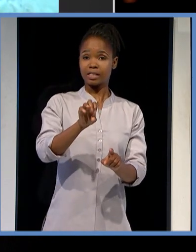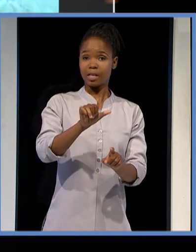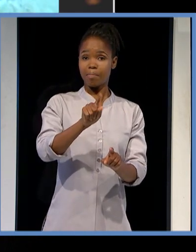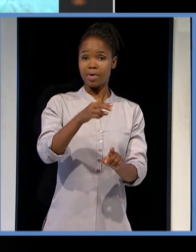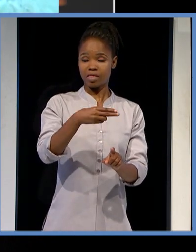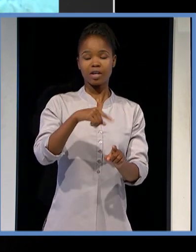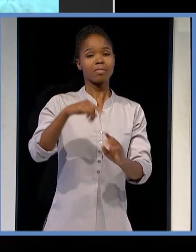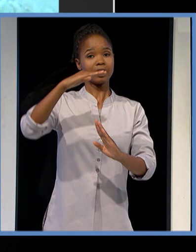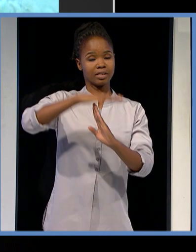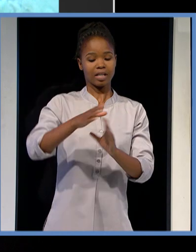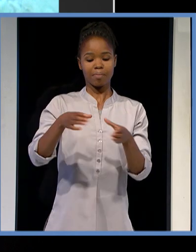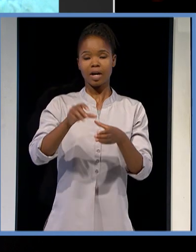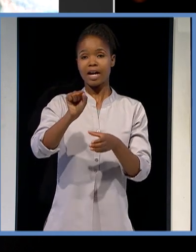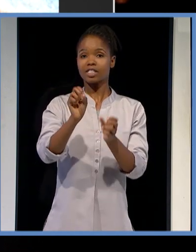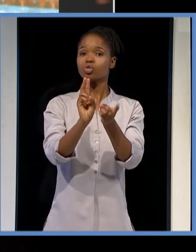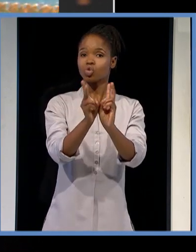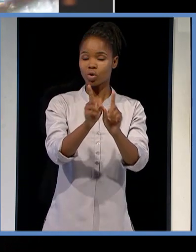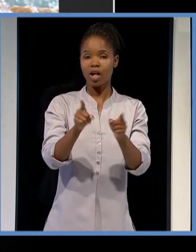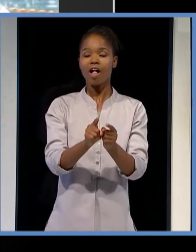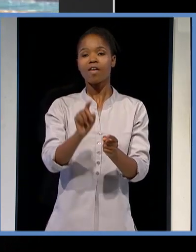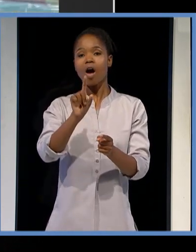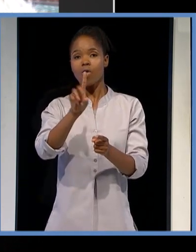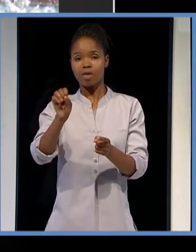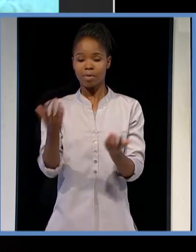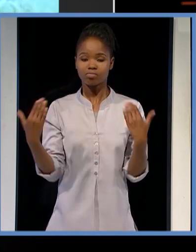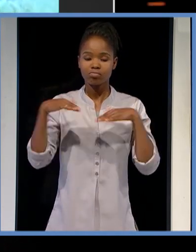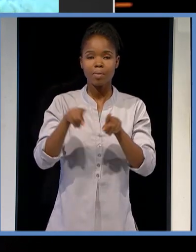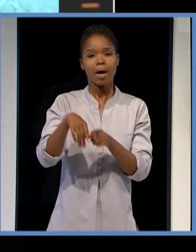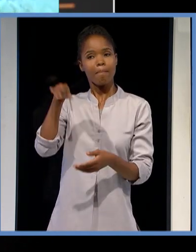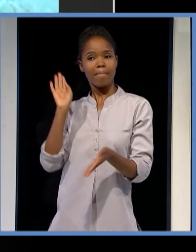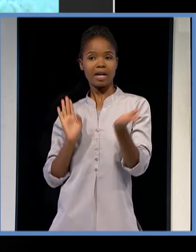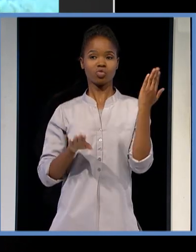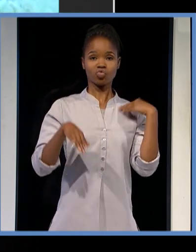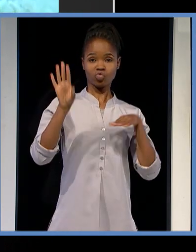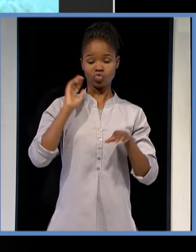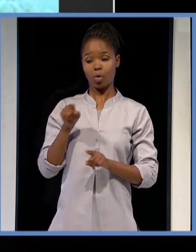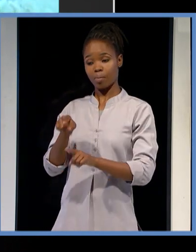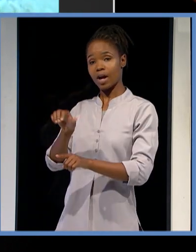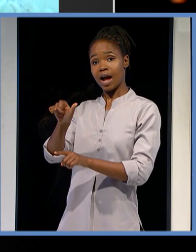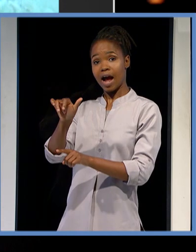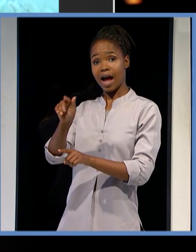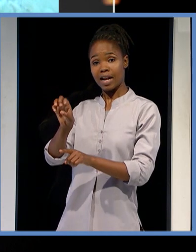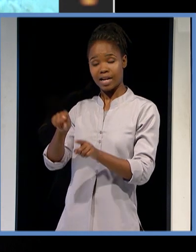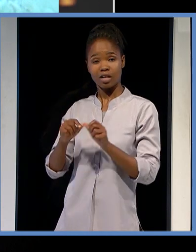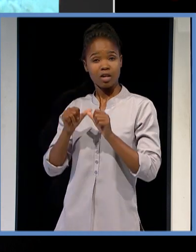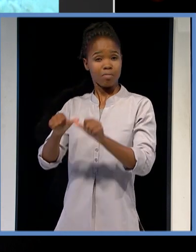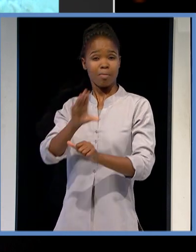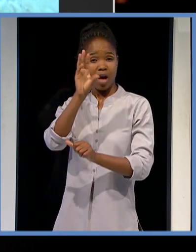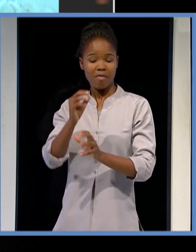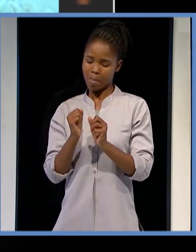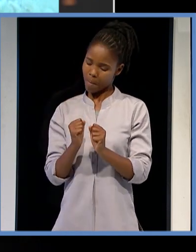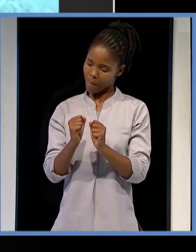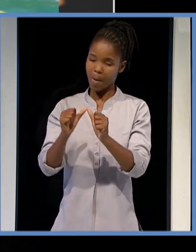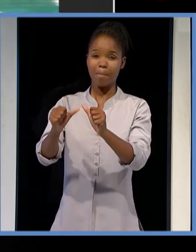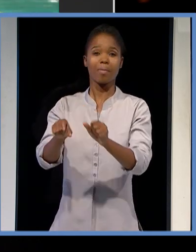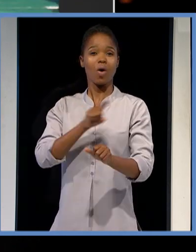African marks in the S12 class for the 50-meter free and the 100-meter backstroke. South Africa's Eleni Ferreira also kept the continent's record keepers